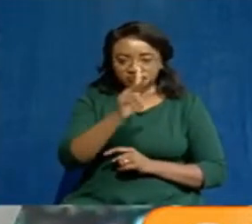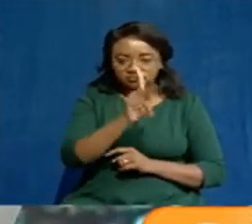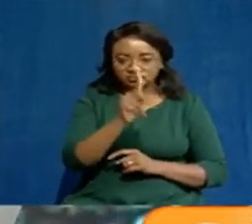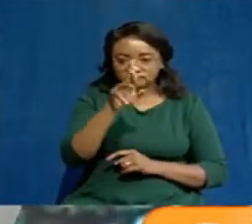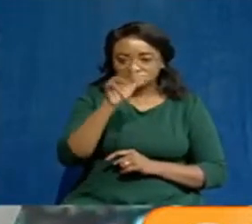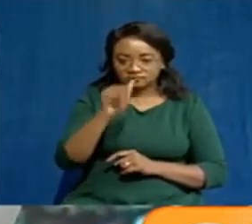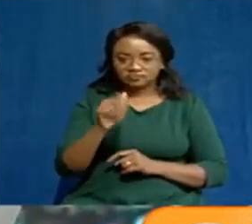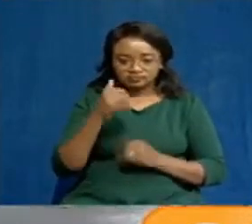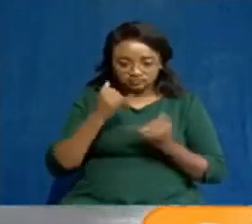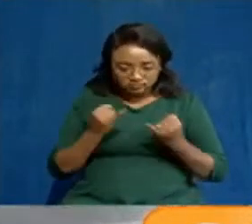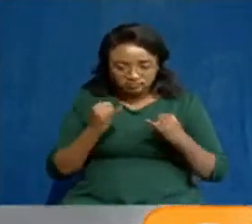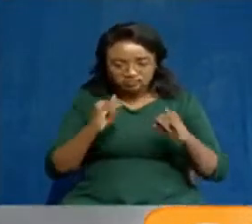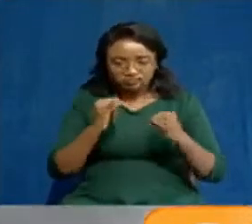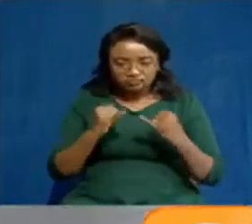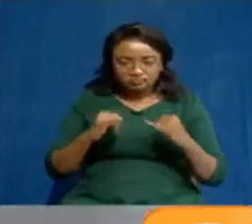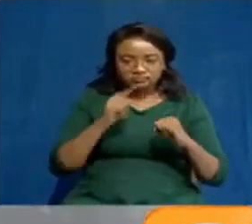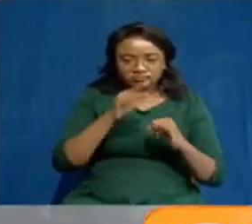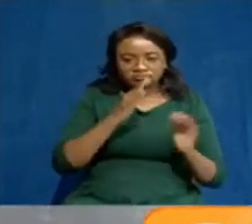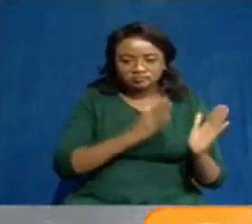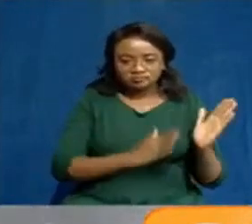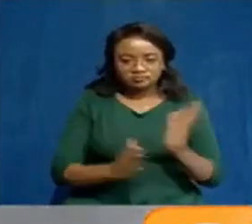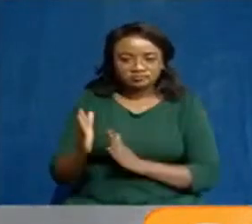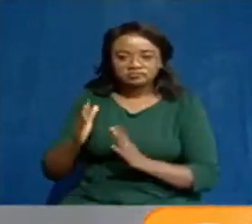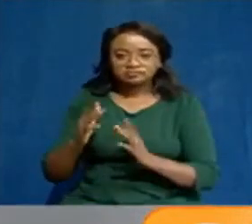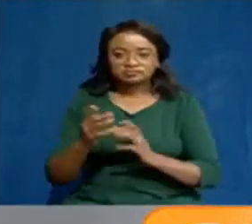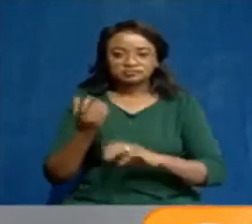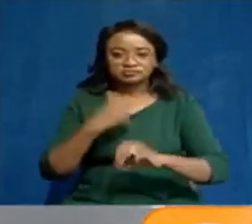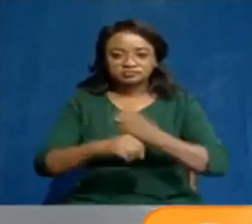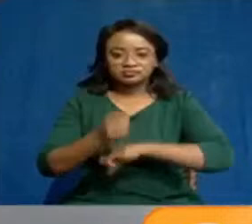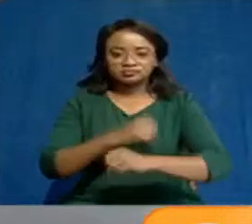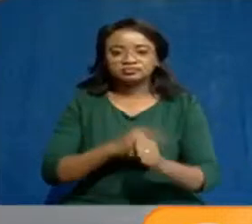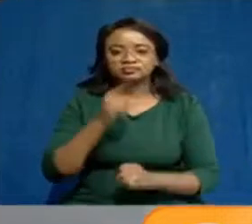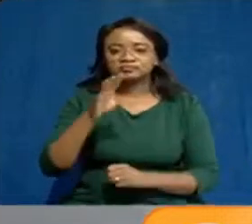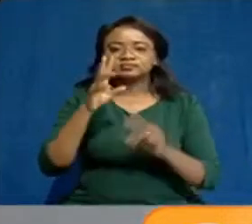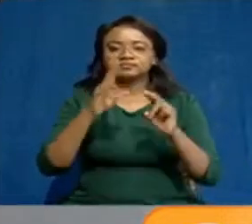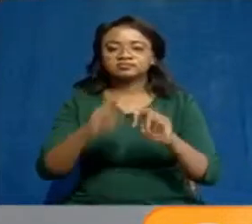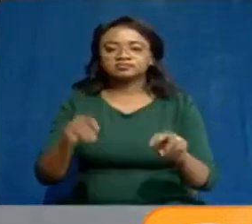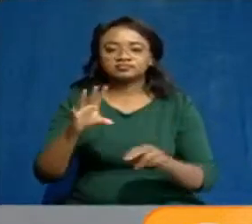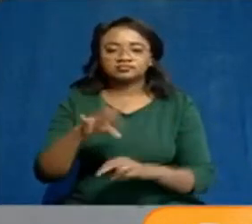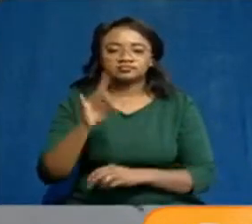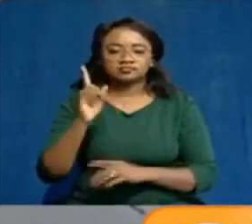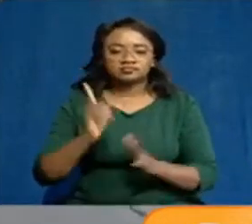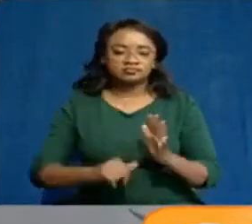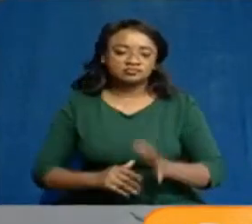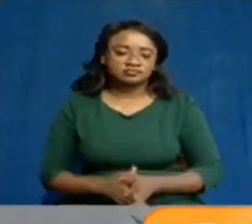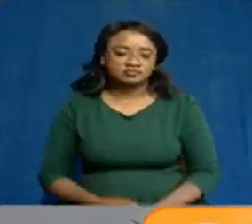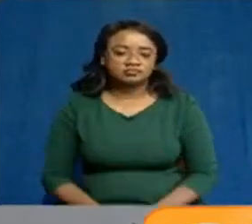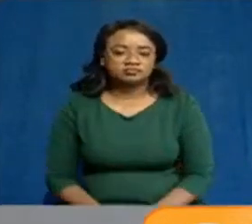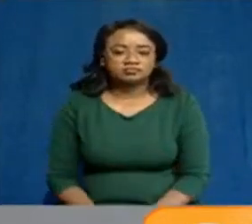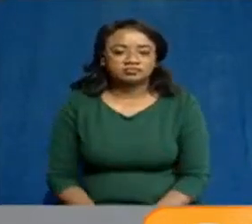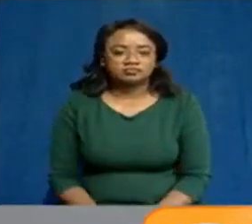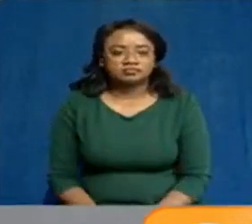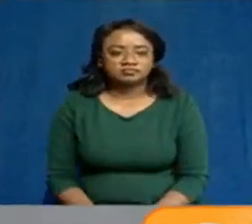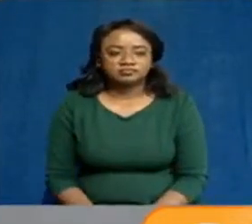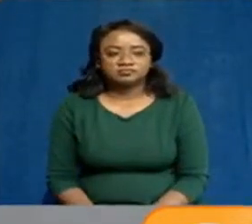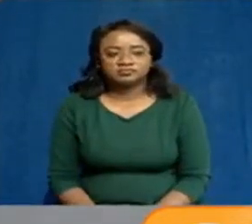run a pilot on waste segregation at source. Yeah. What have you found out? Because this is where the real issue really is.